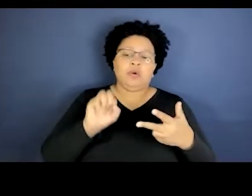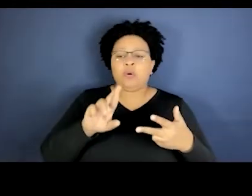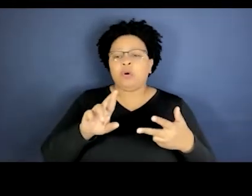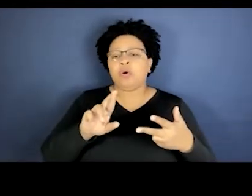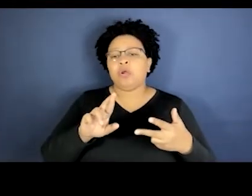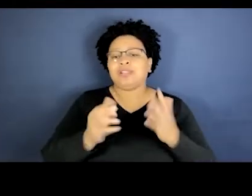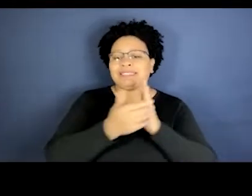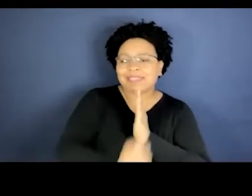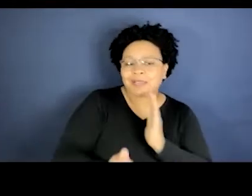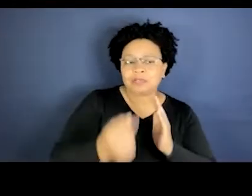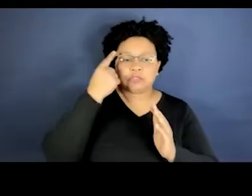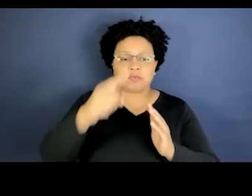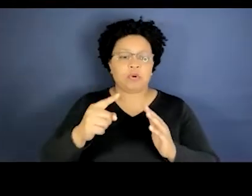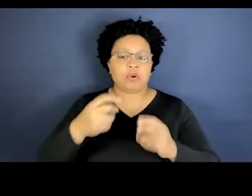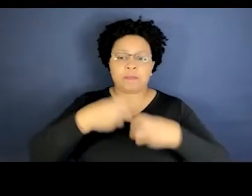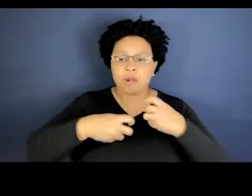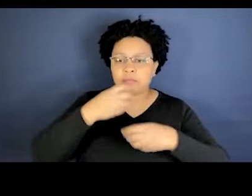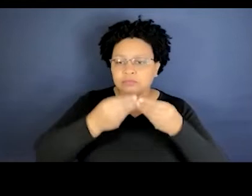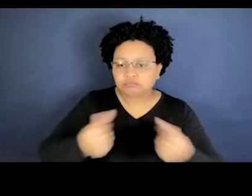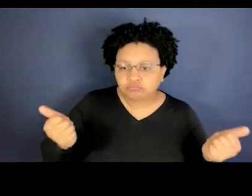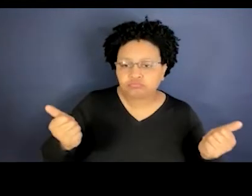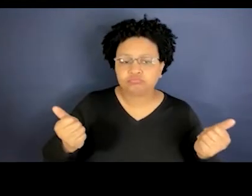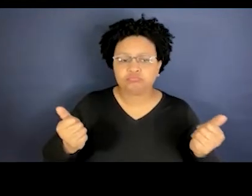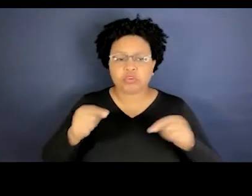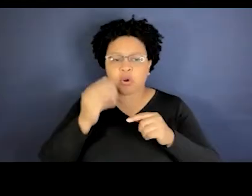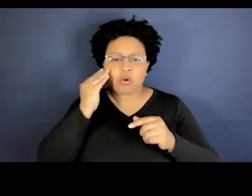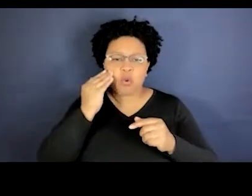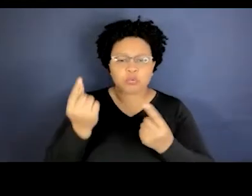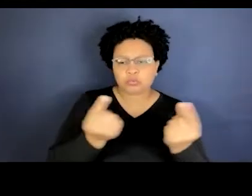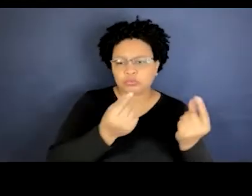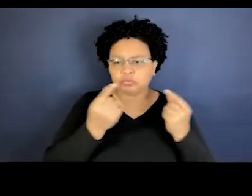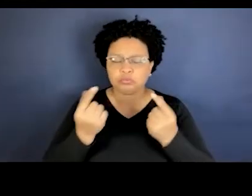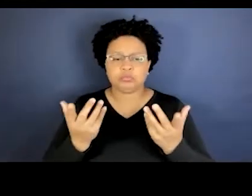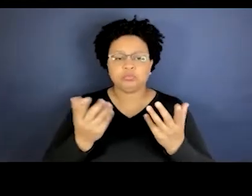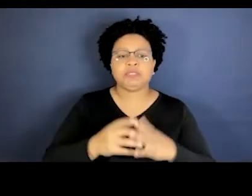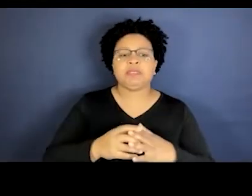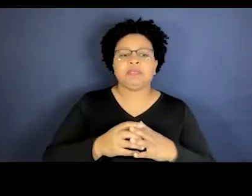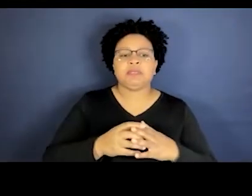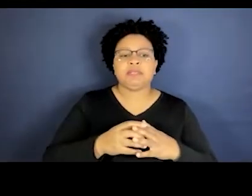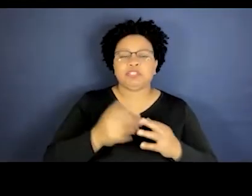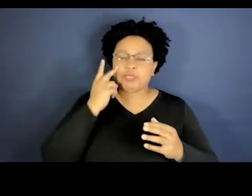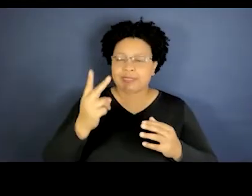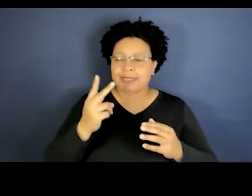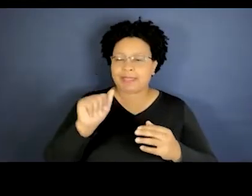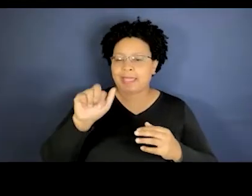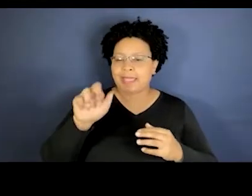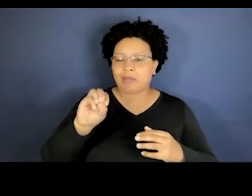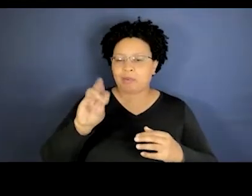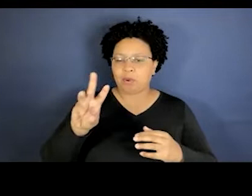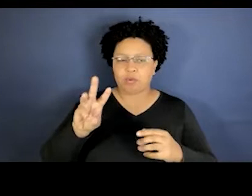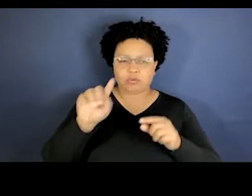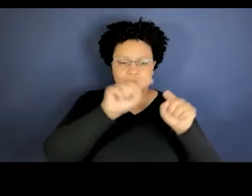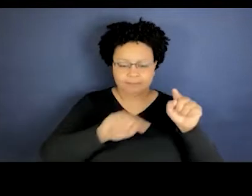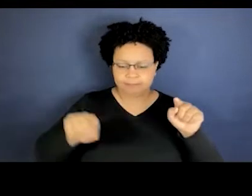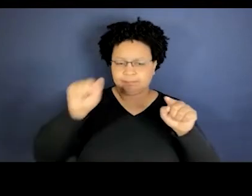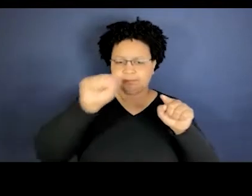and problem solving skills. All of these things would happen. And I put these arrows in here to show that there's a relationship, but this middle